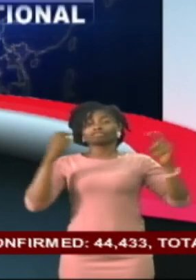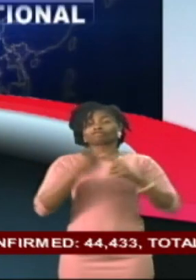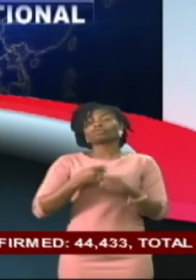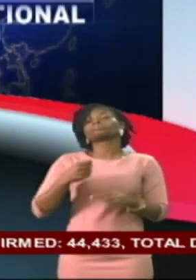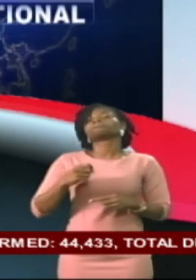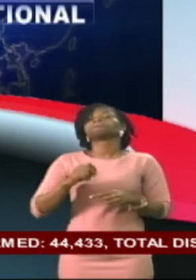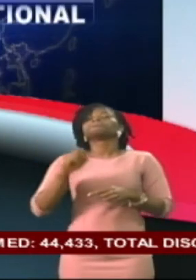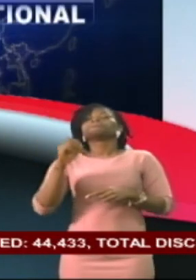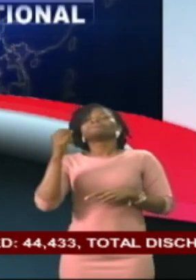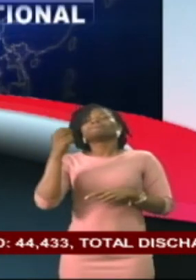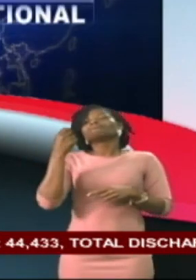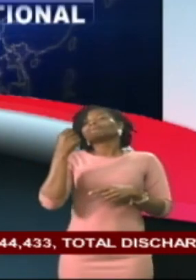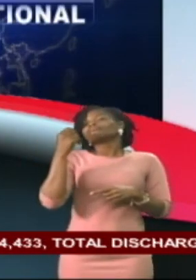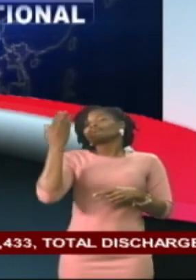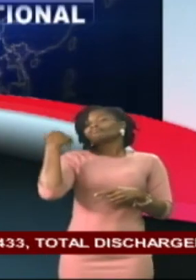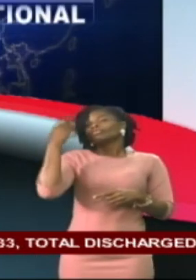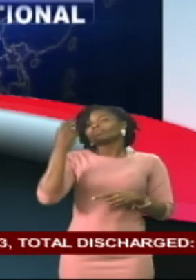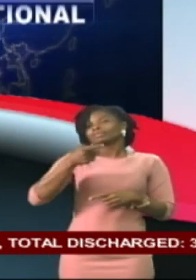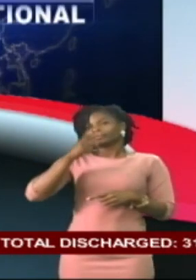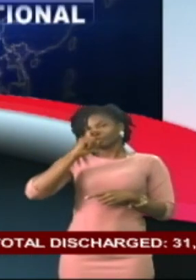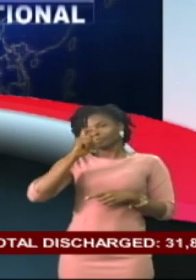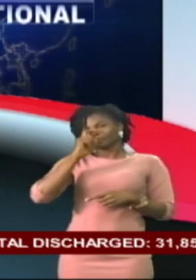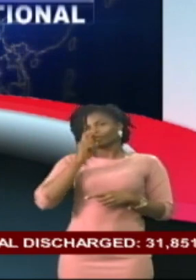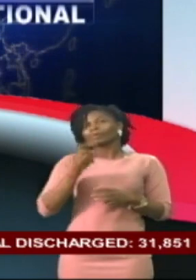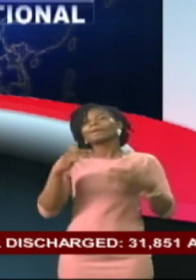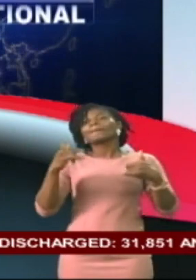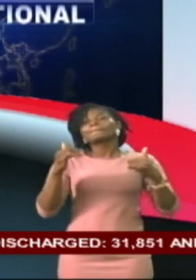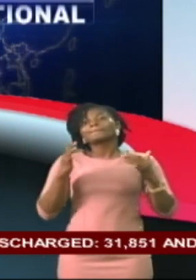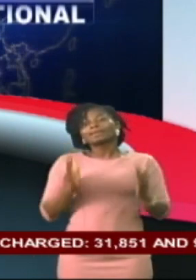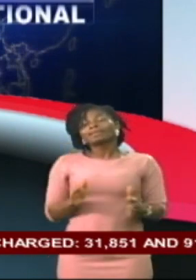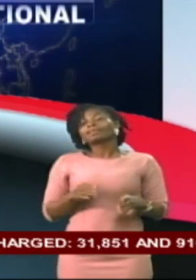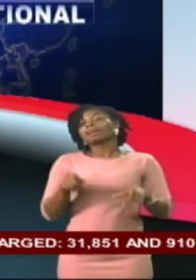Emmanuel Amunike happy with Osimhen's transfer to Napoli as Bade Adele.